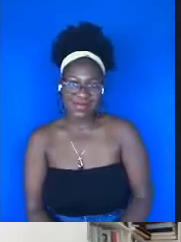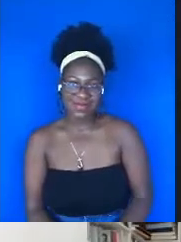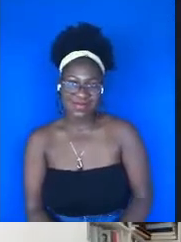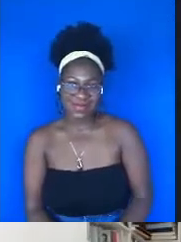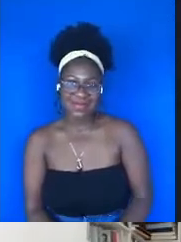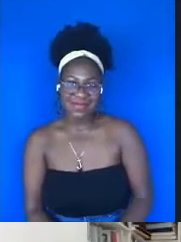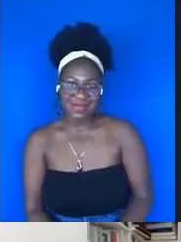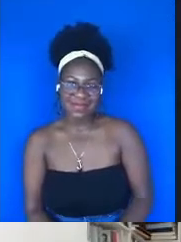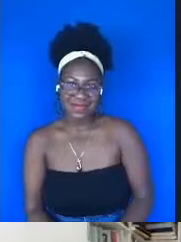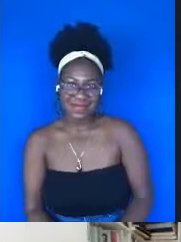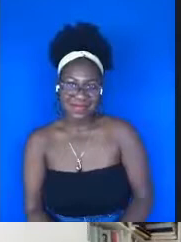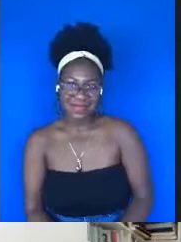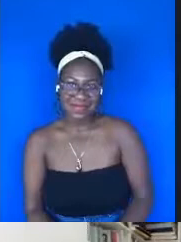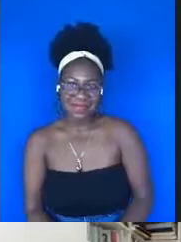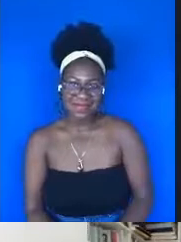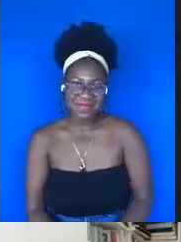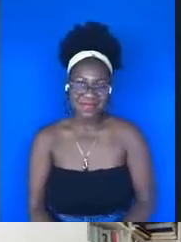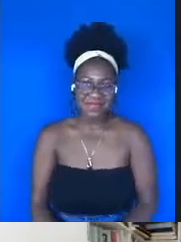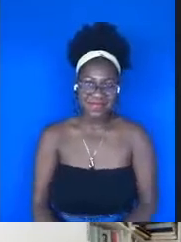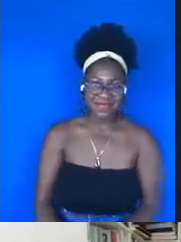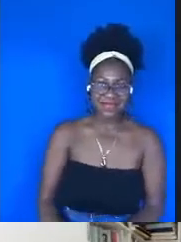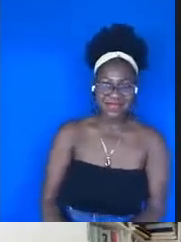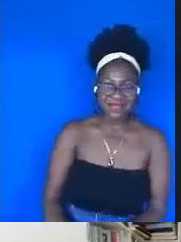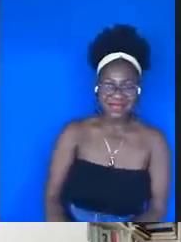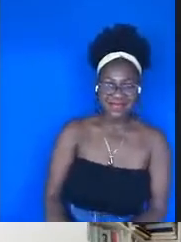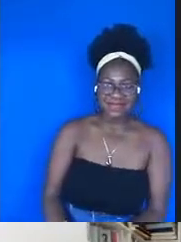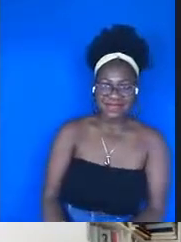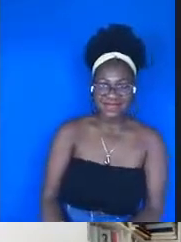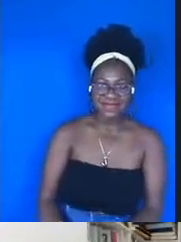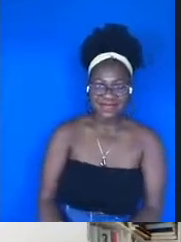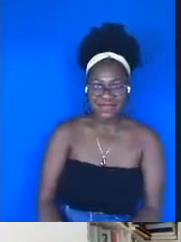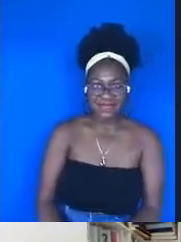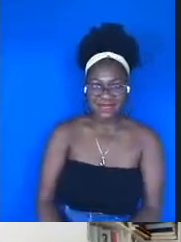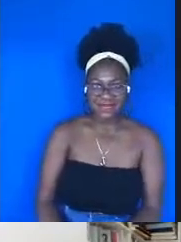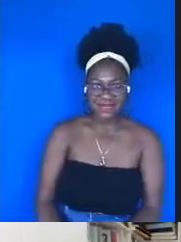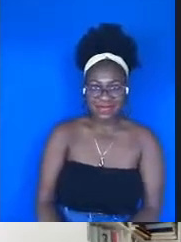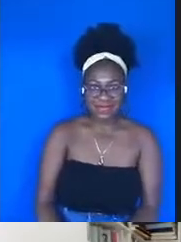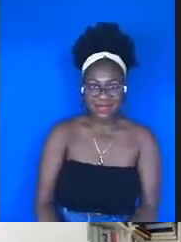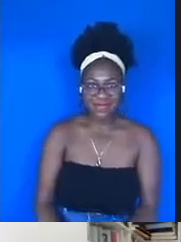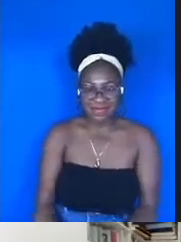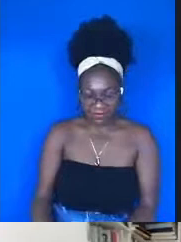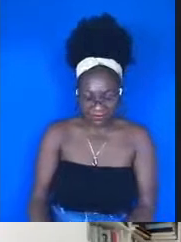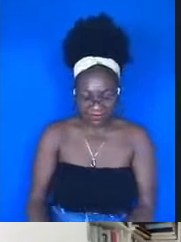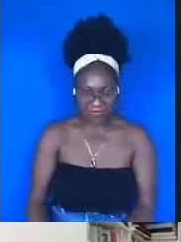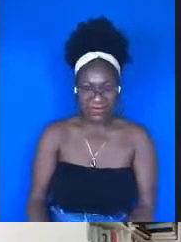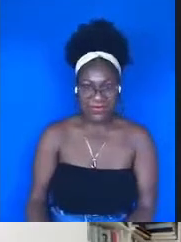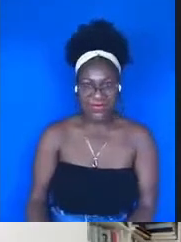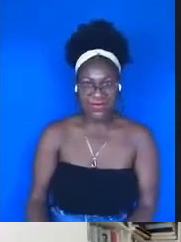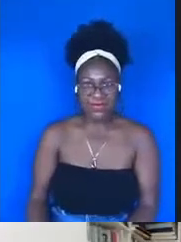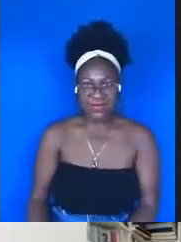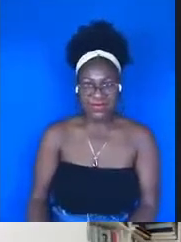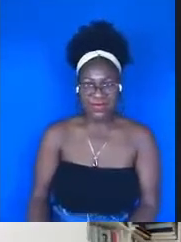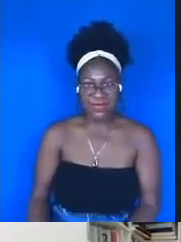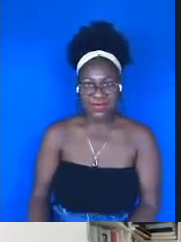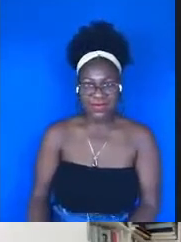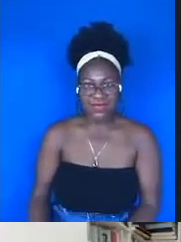woman, Lady Macduff. I think that's all of them. And I'm going to go ahead and pass it to, also I'm really honored to be